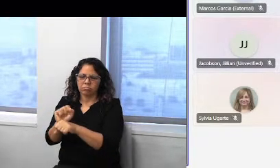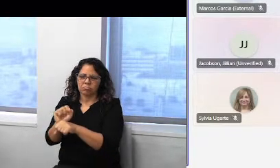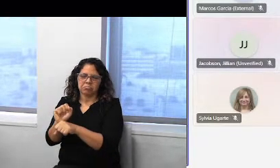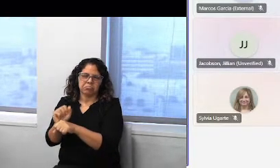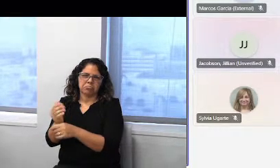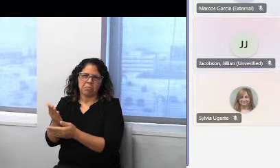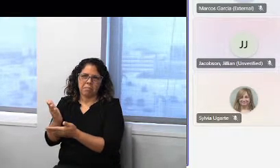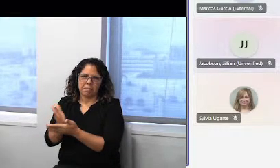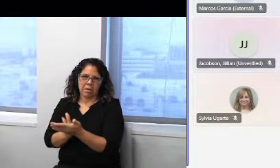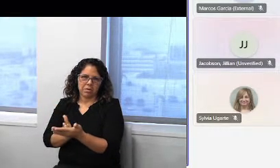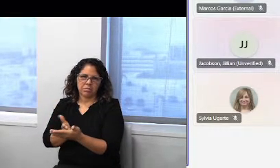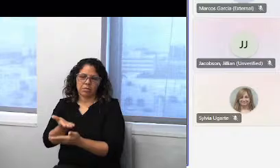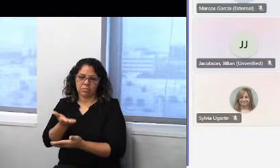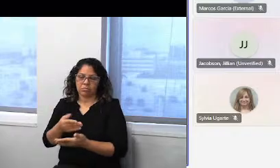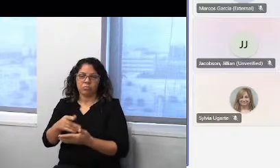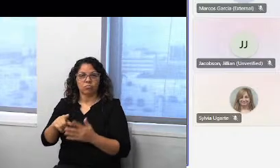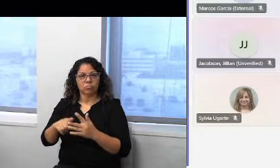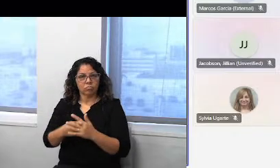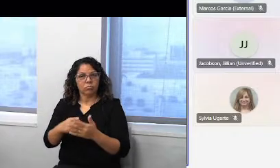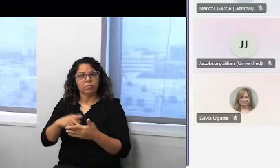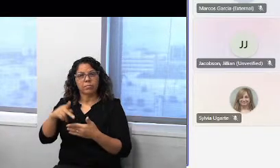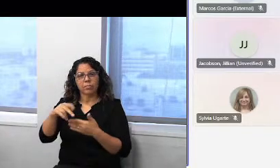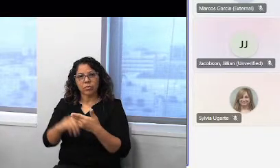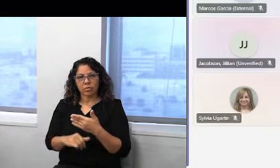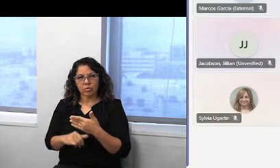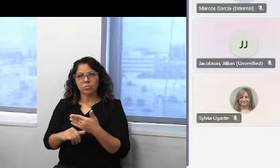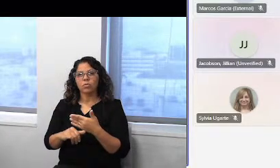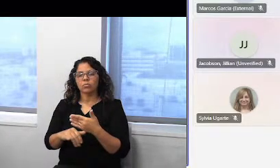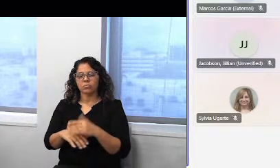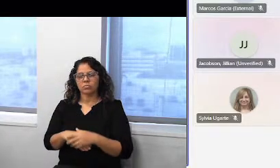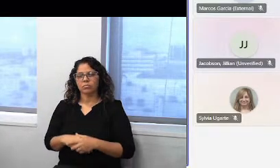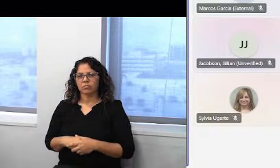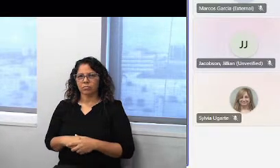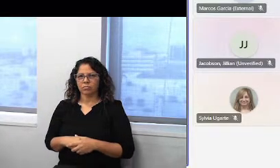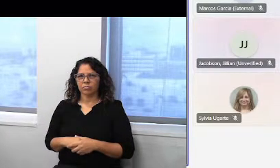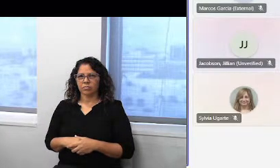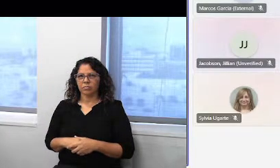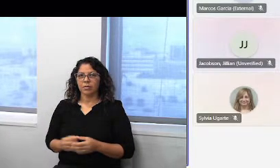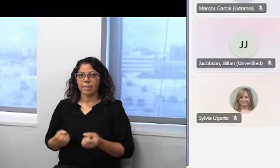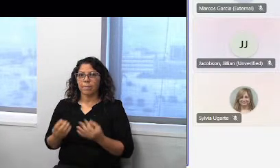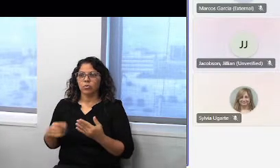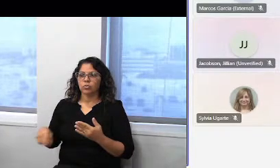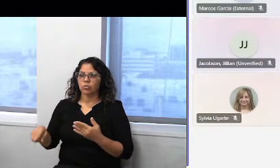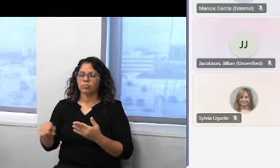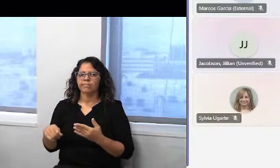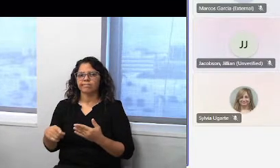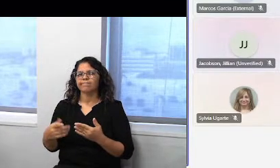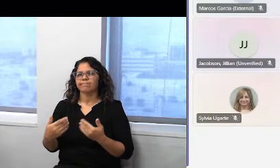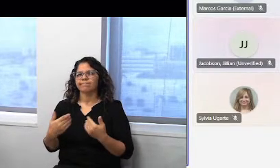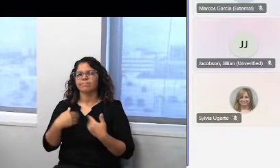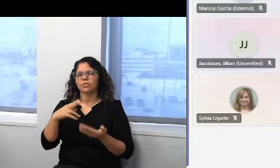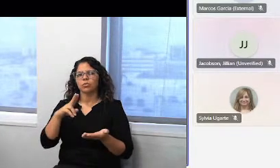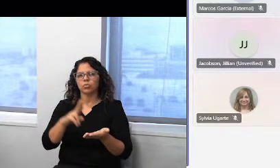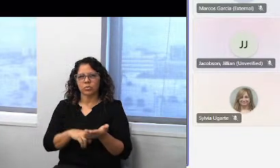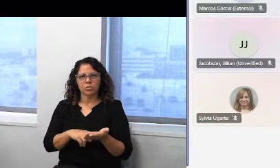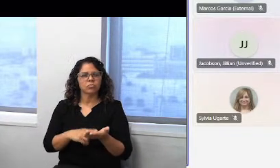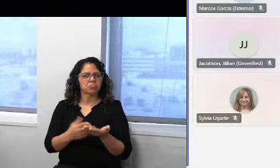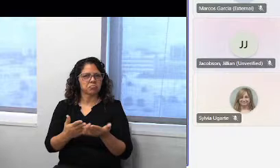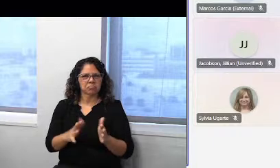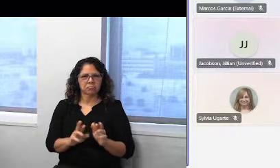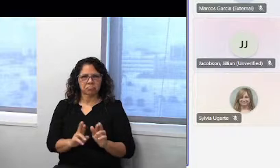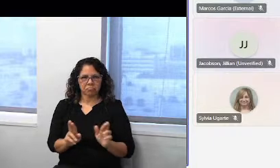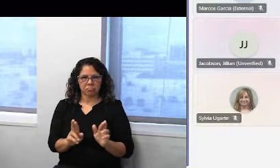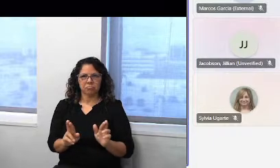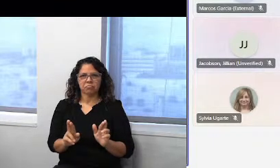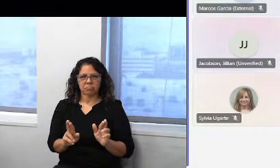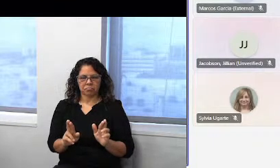process. There's a significant amount of them that have contracts already completed through the entire process commercially